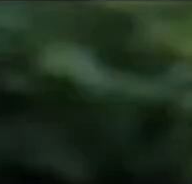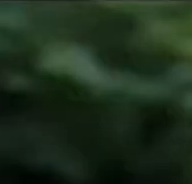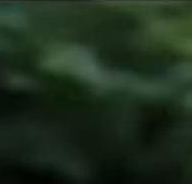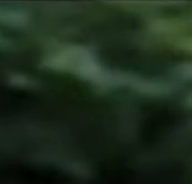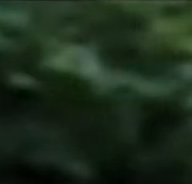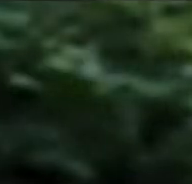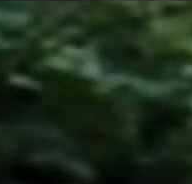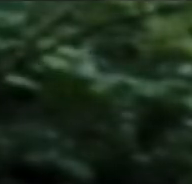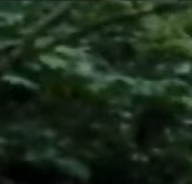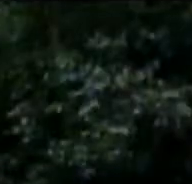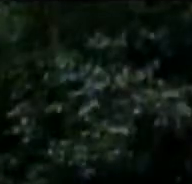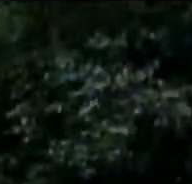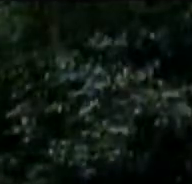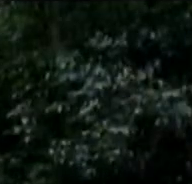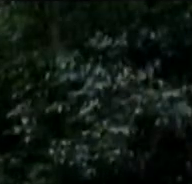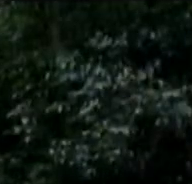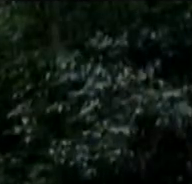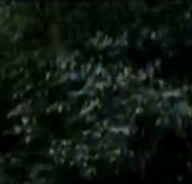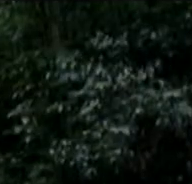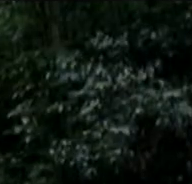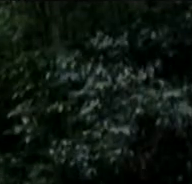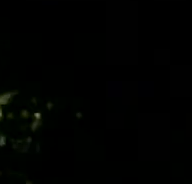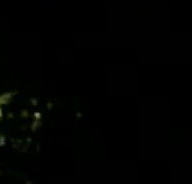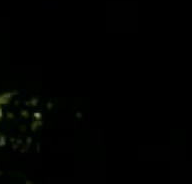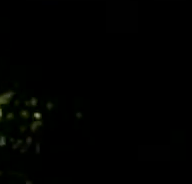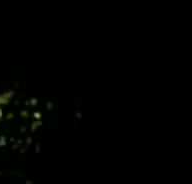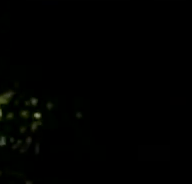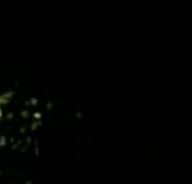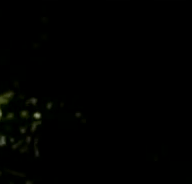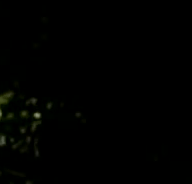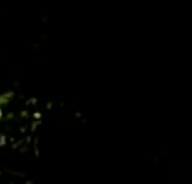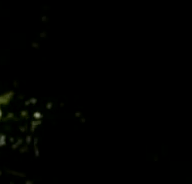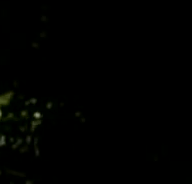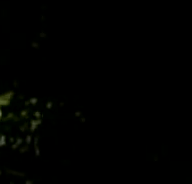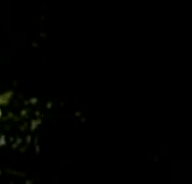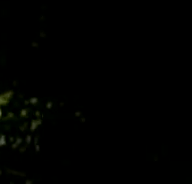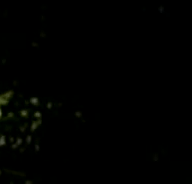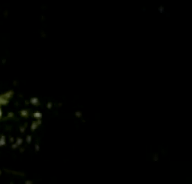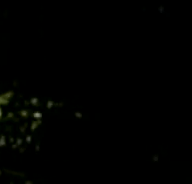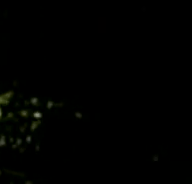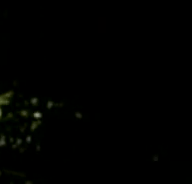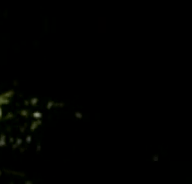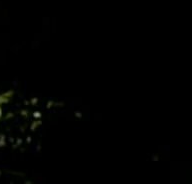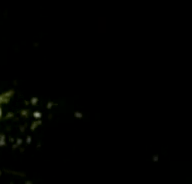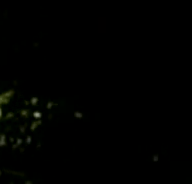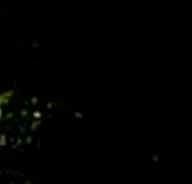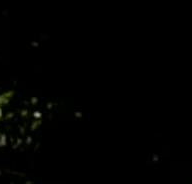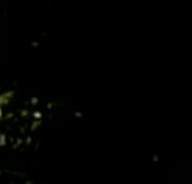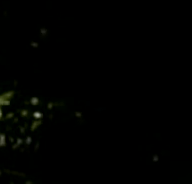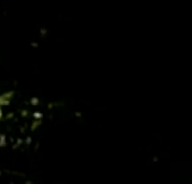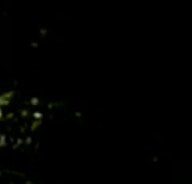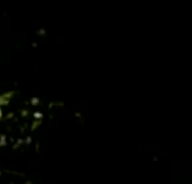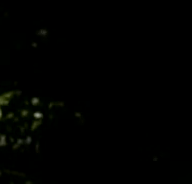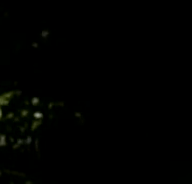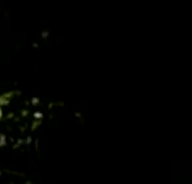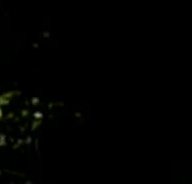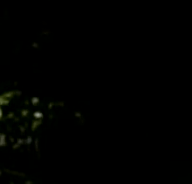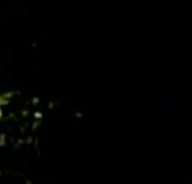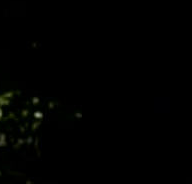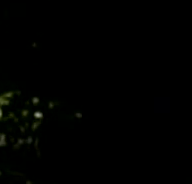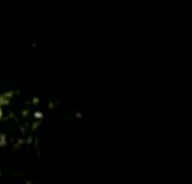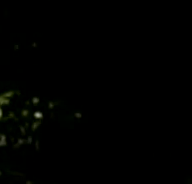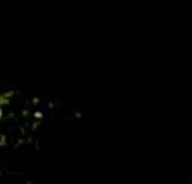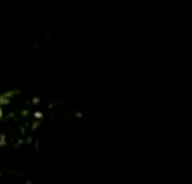and rivers with clean, clear water. But only a small fraction of our natural forest is still standing, and